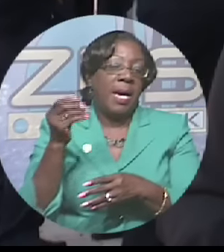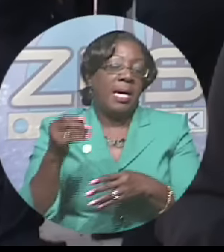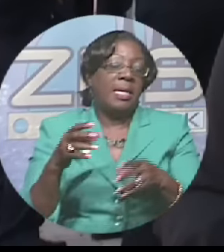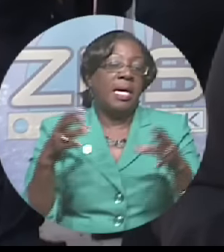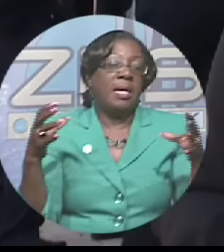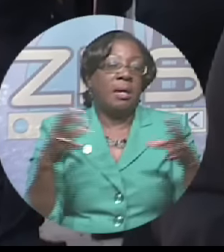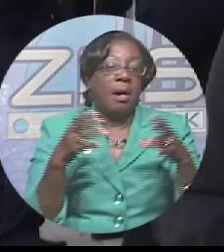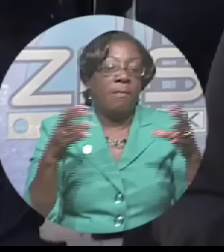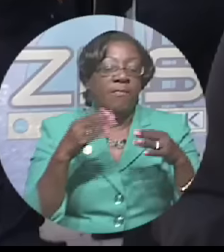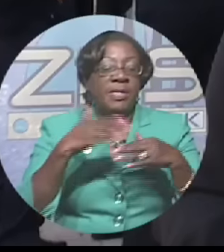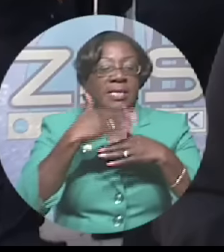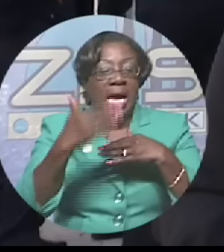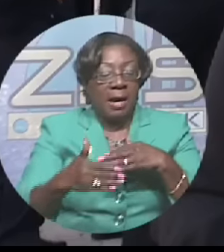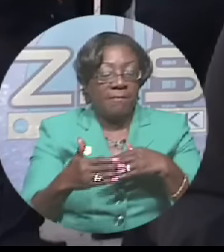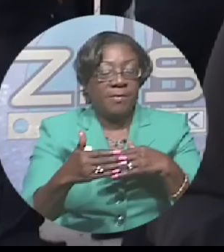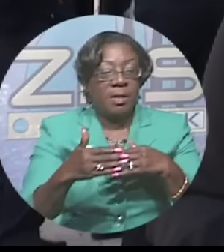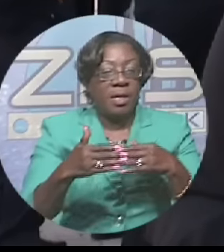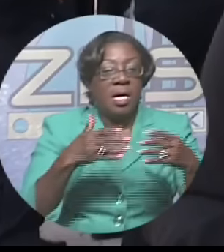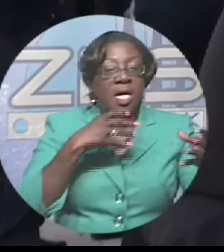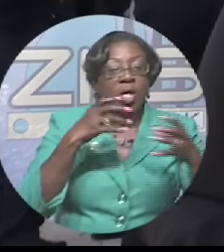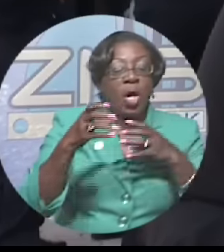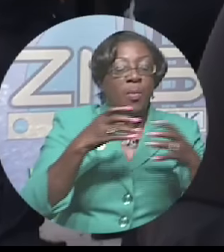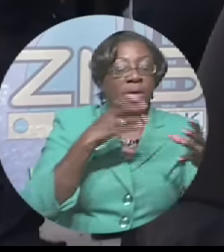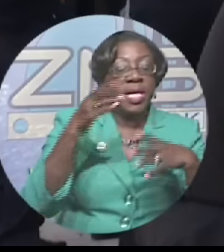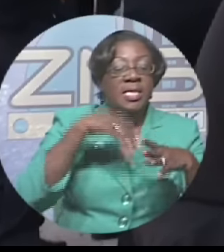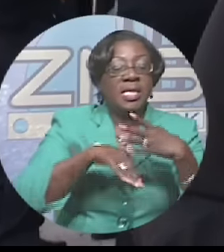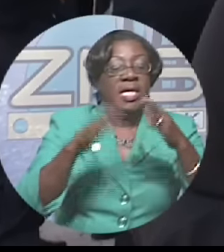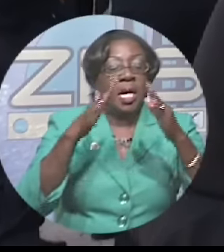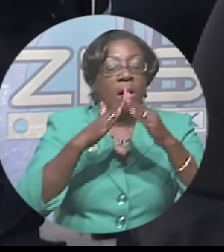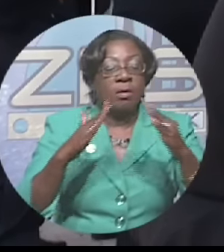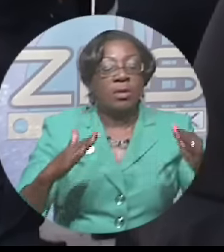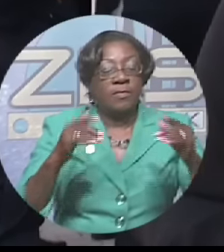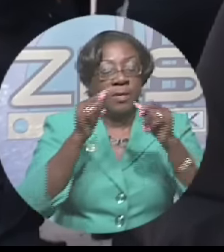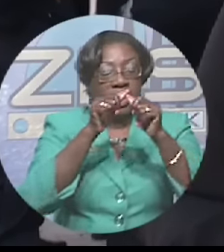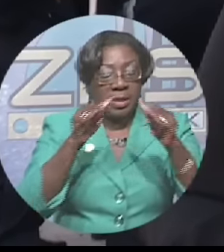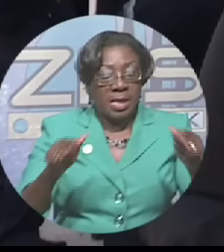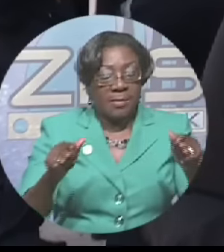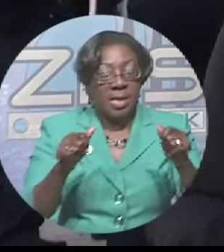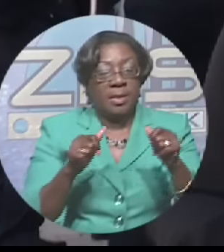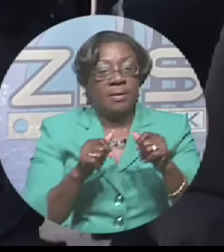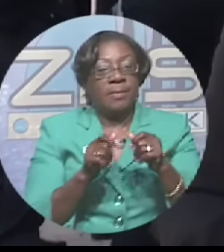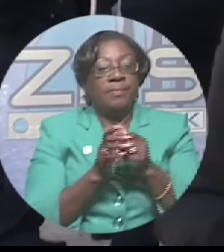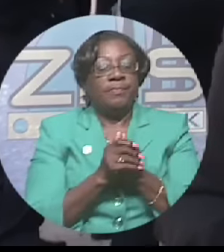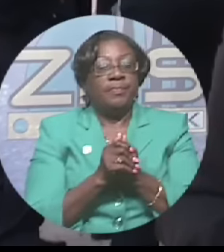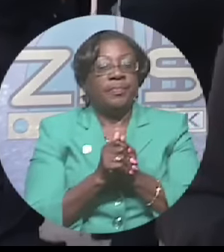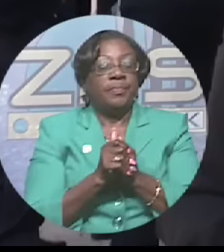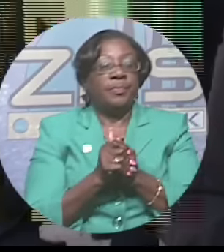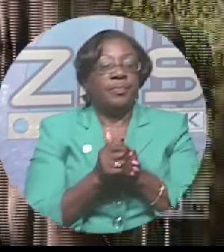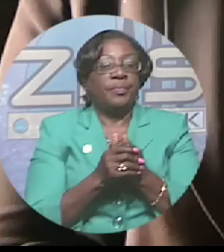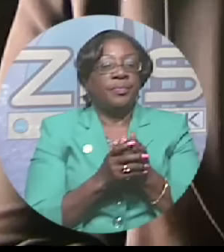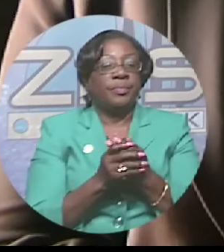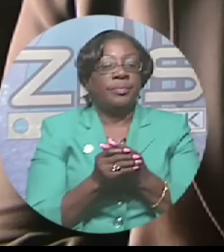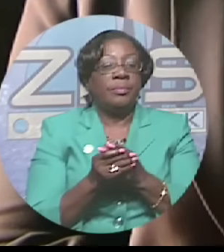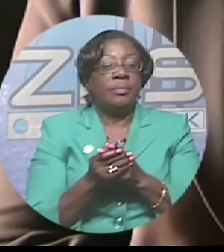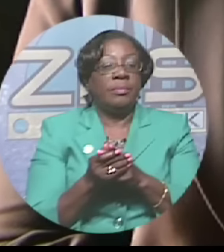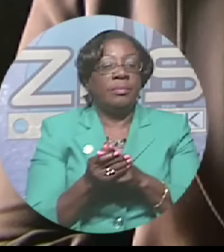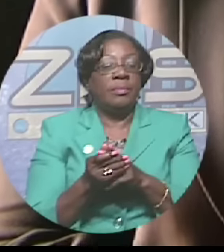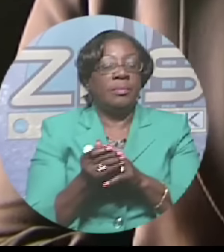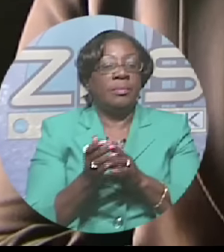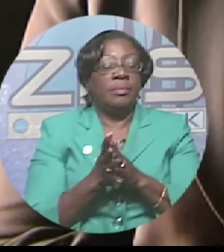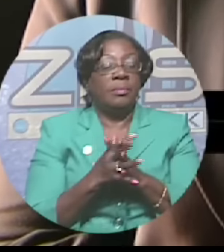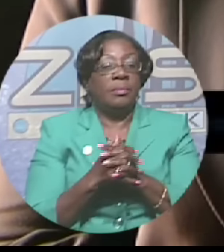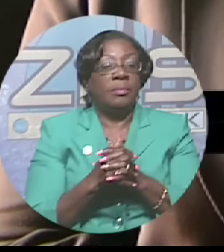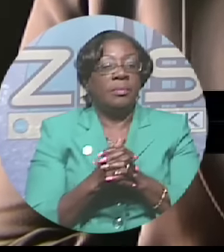conference afterward to state their views on the projected future for the country. RLTV's Munnings picks up the story from here. Thanks,